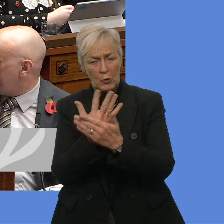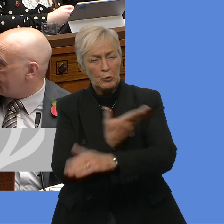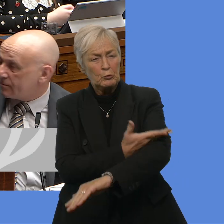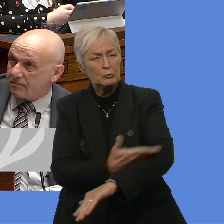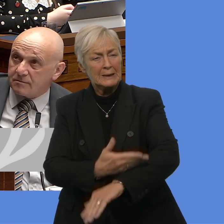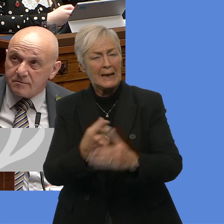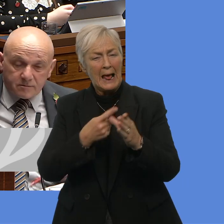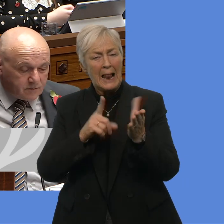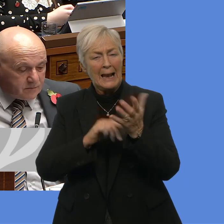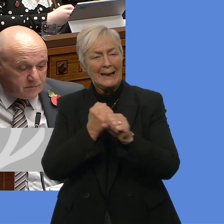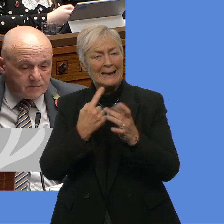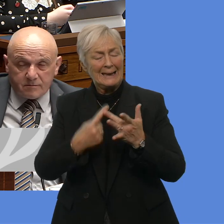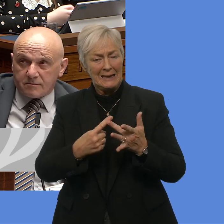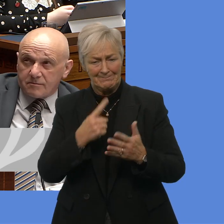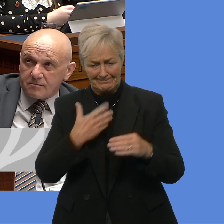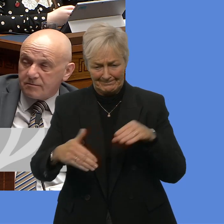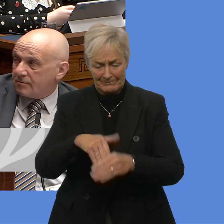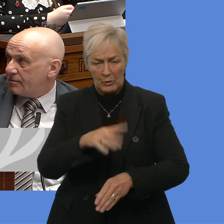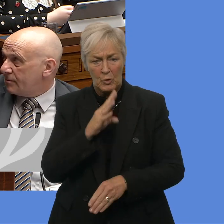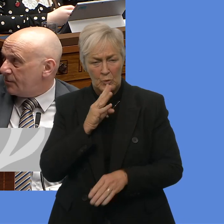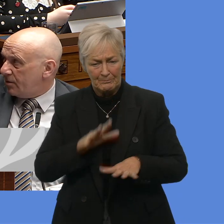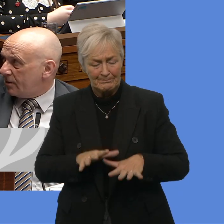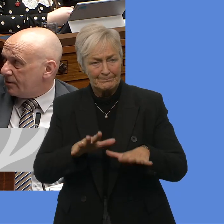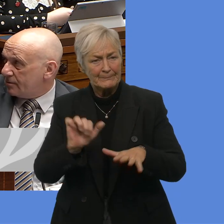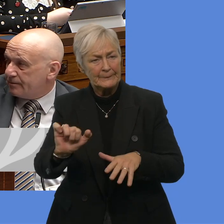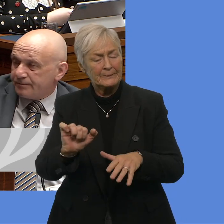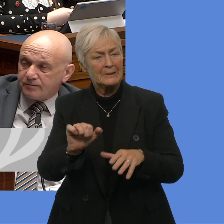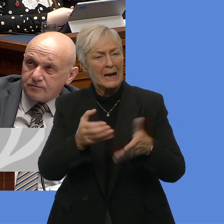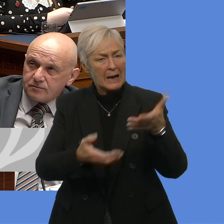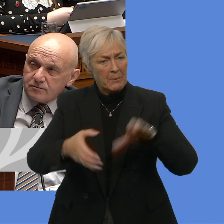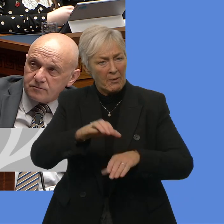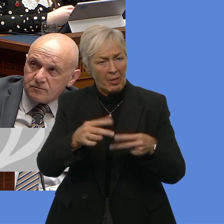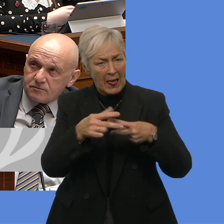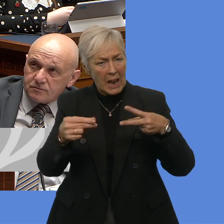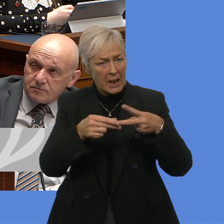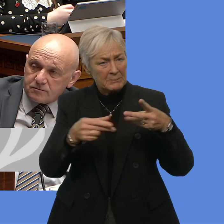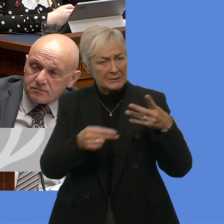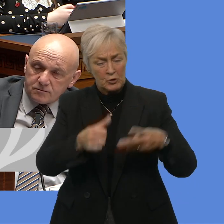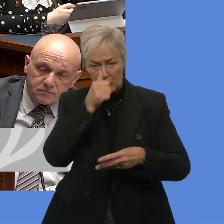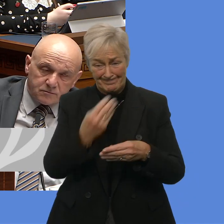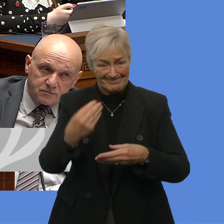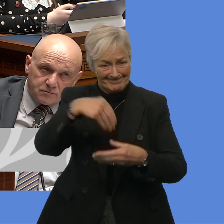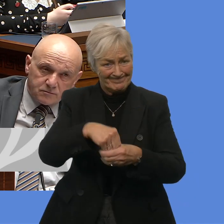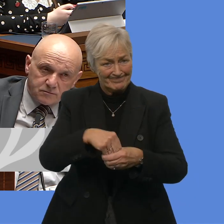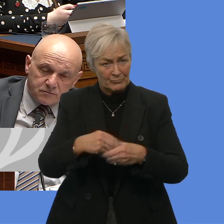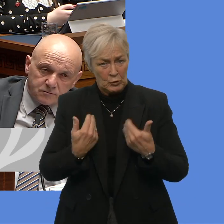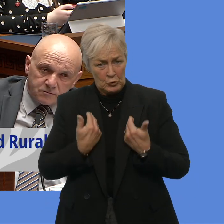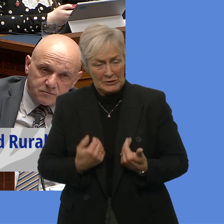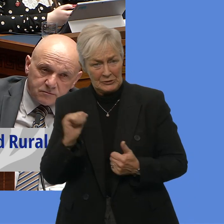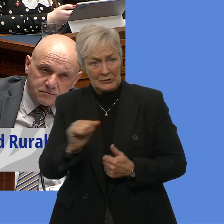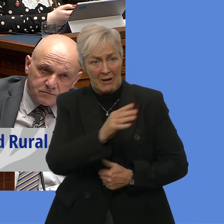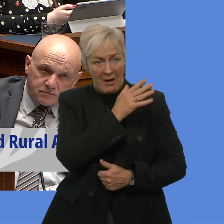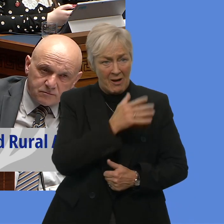excessive enrichment of waters with nutrients, specifically phosphorus and nitrogen. We know that the main contributing factors of this enrichment are agriculture